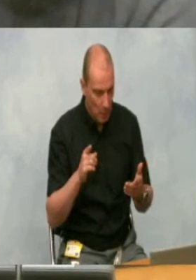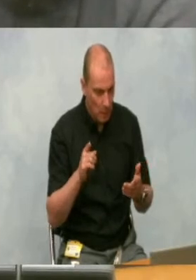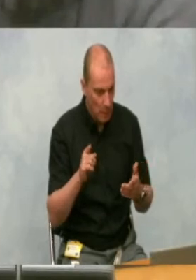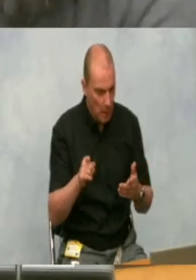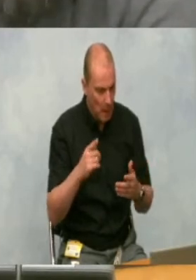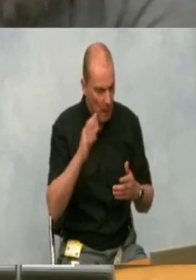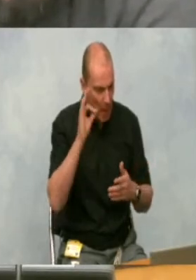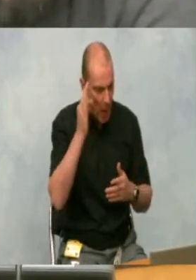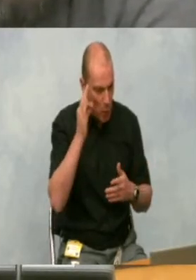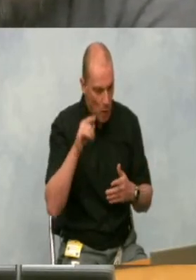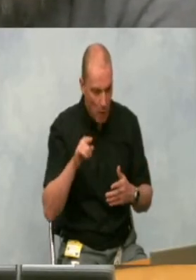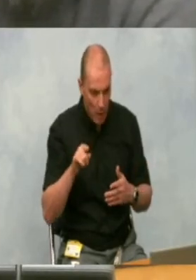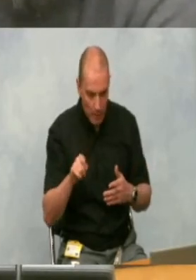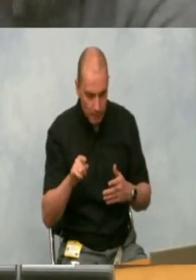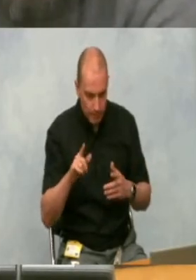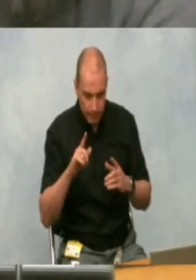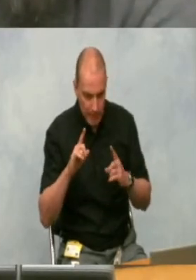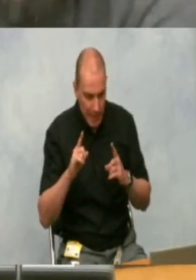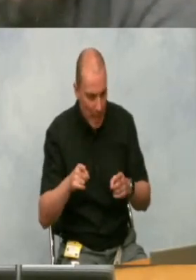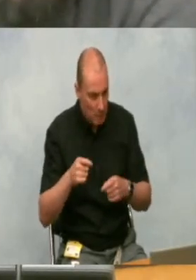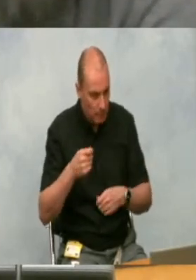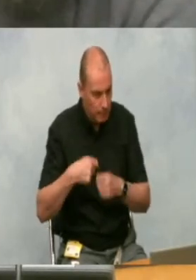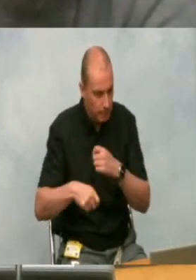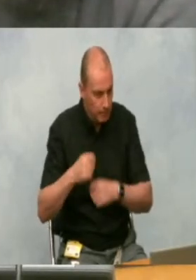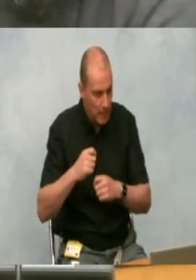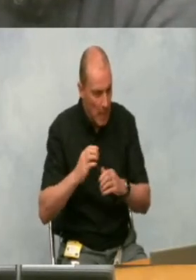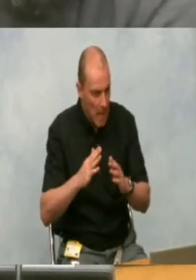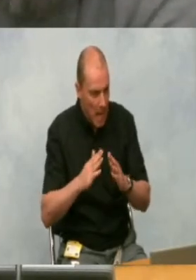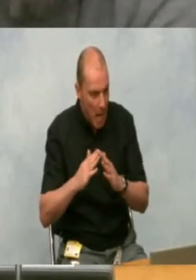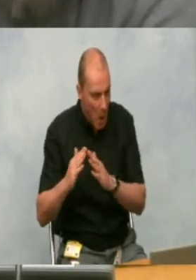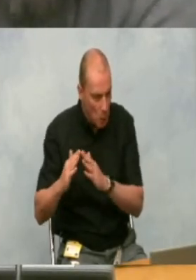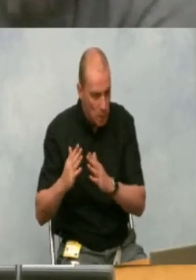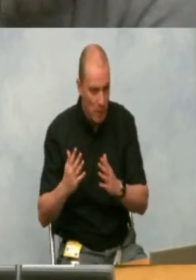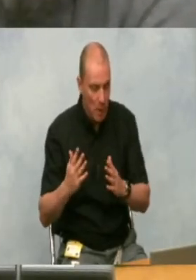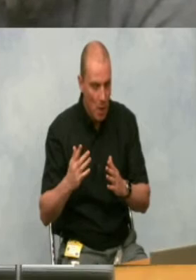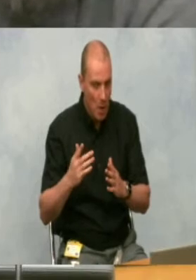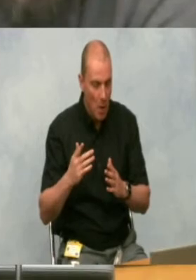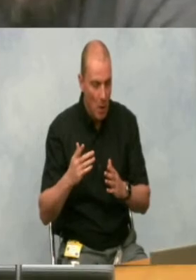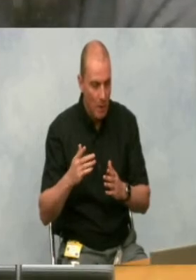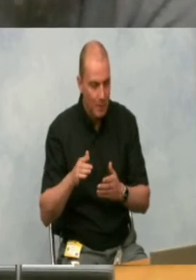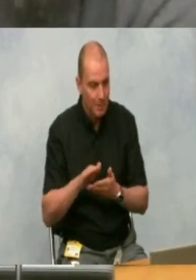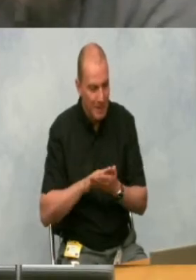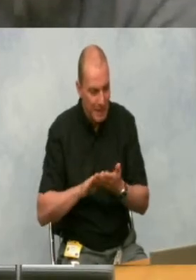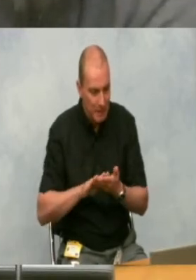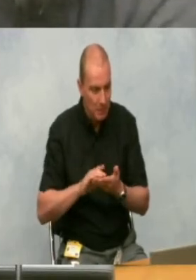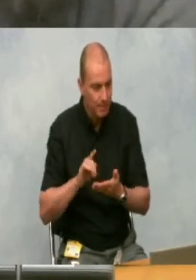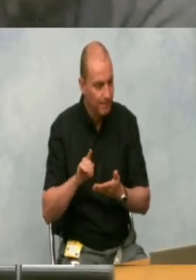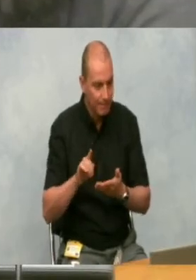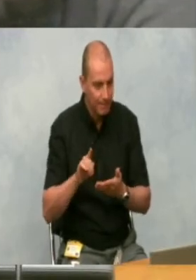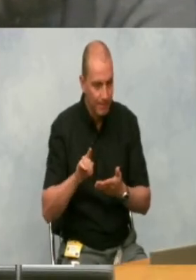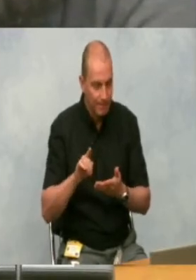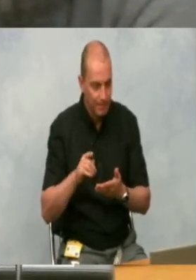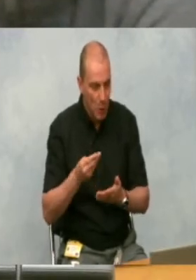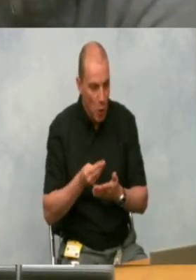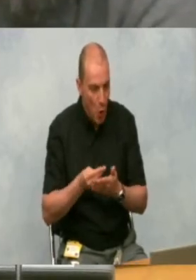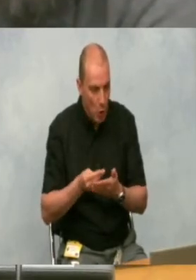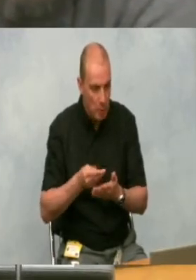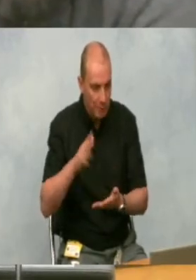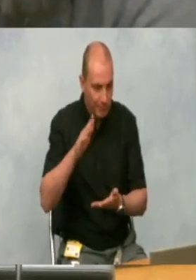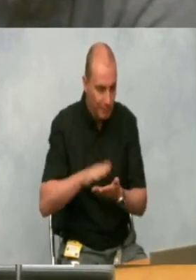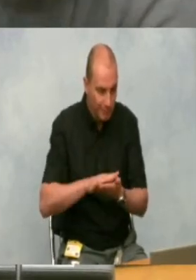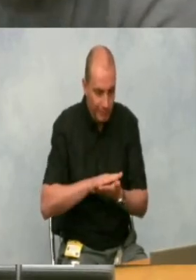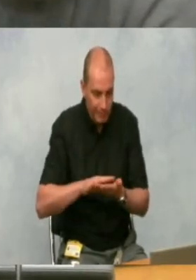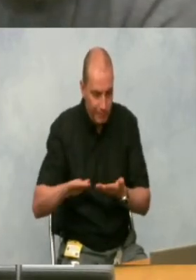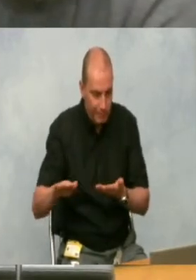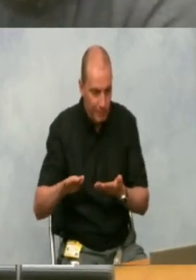And because of the constraints, because of the cost of demolishing and then clearing the site and then building residential units from